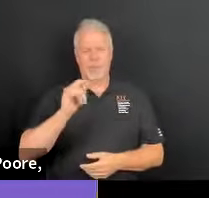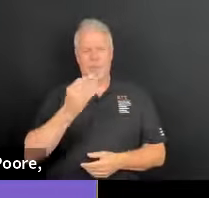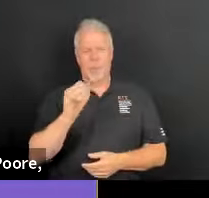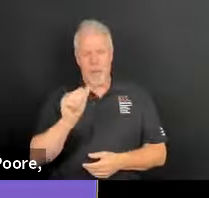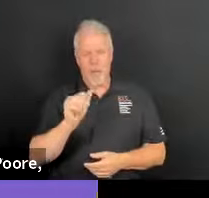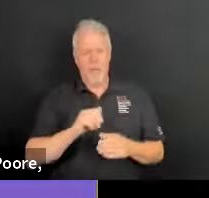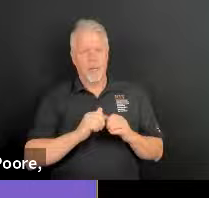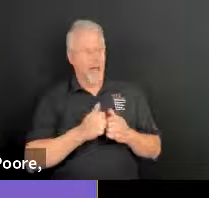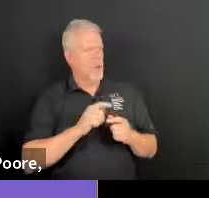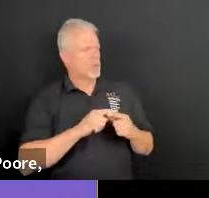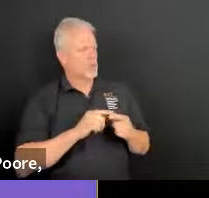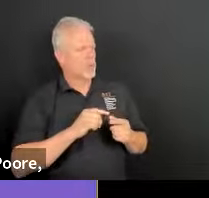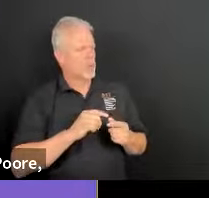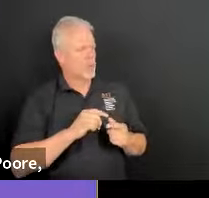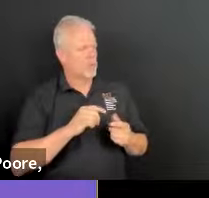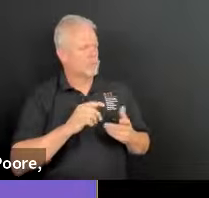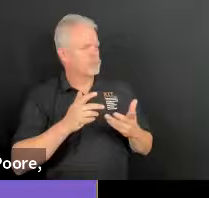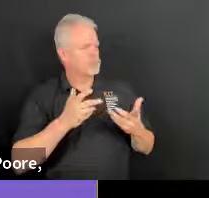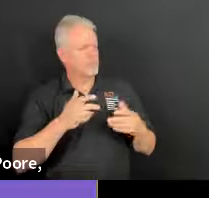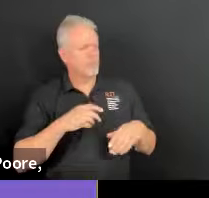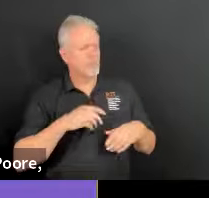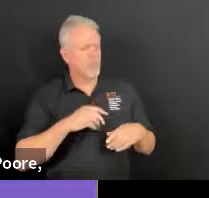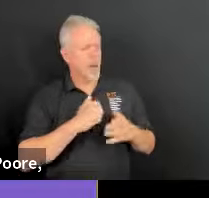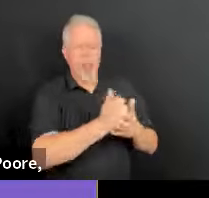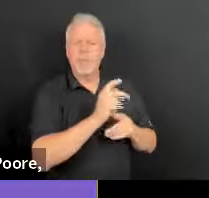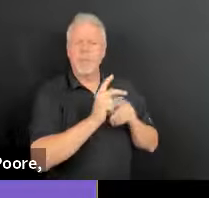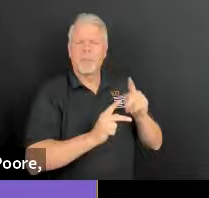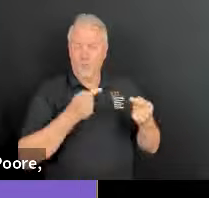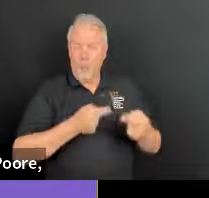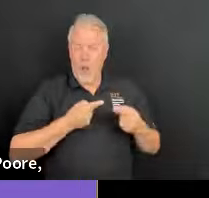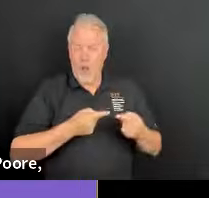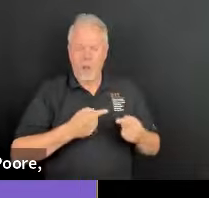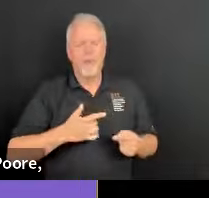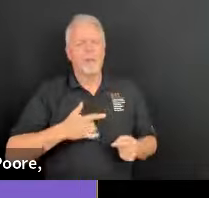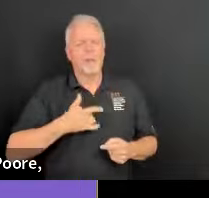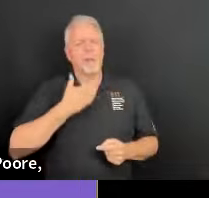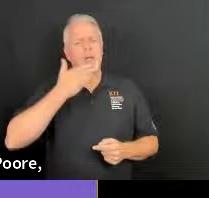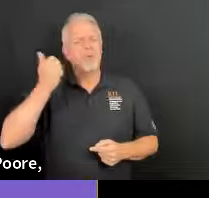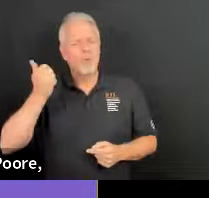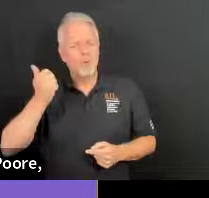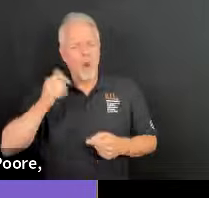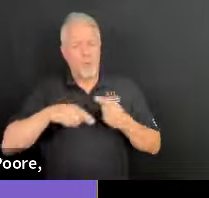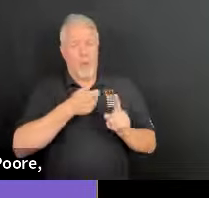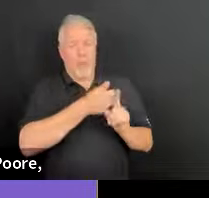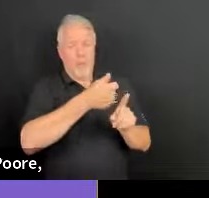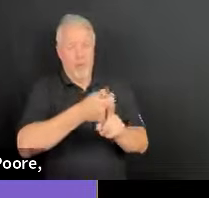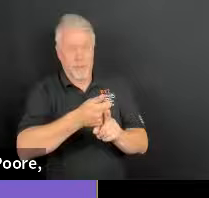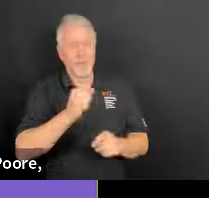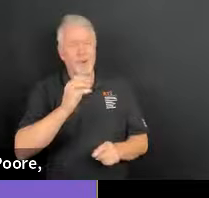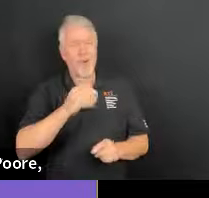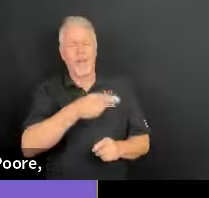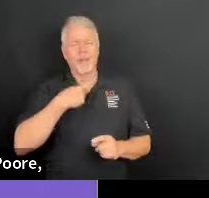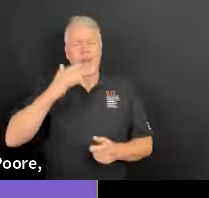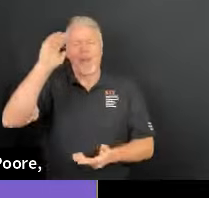they need to be educated about how to reduce that stigma, how to help people who are struggling feel